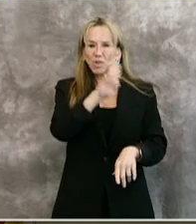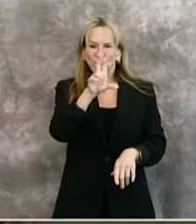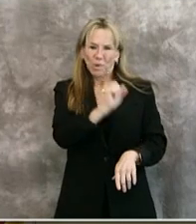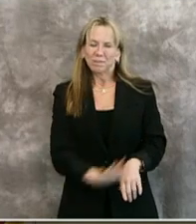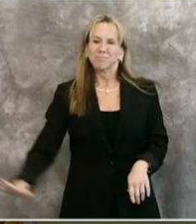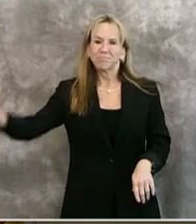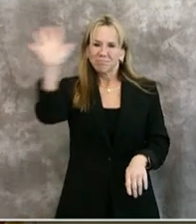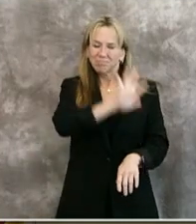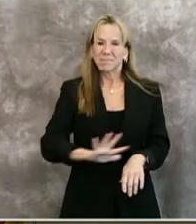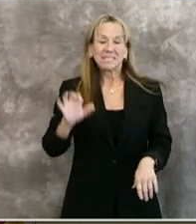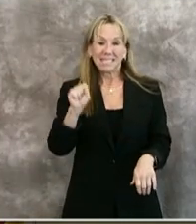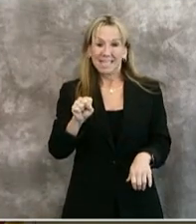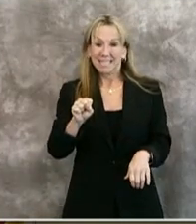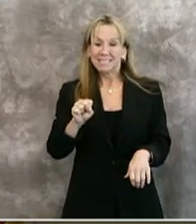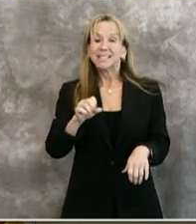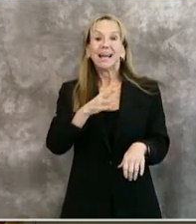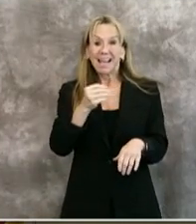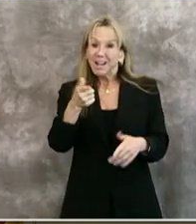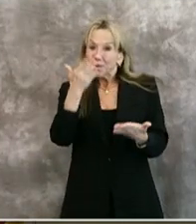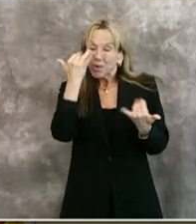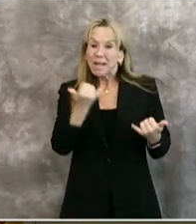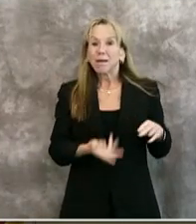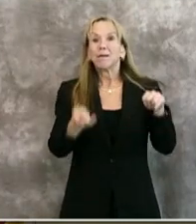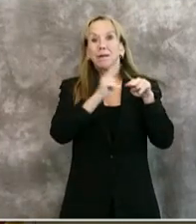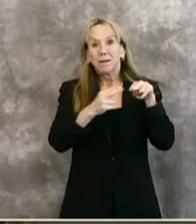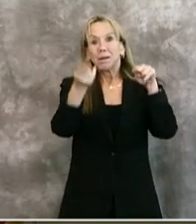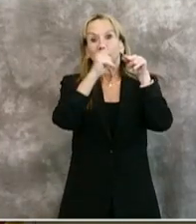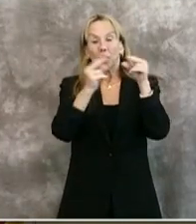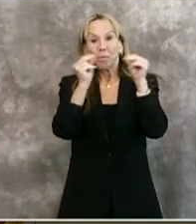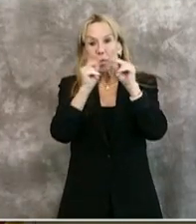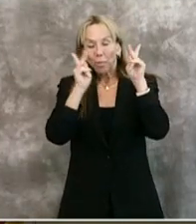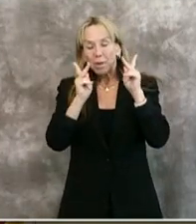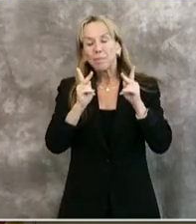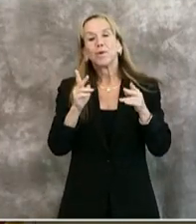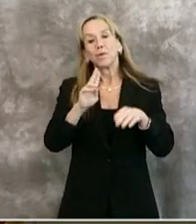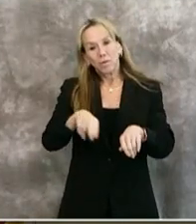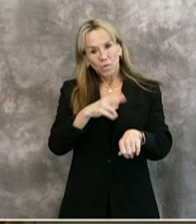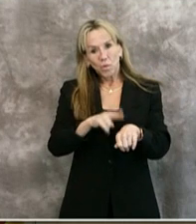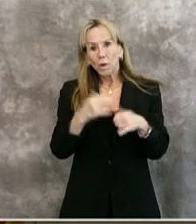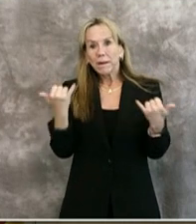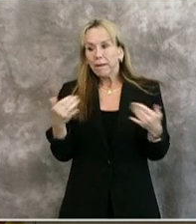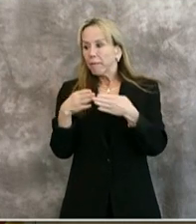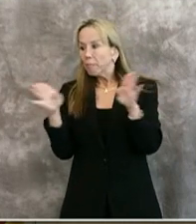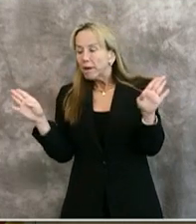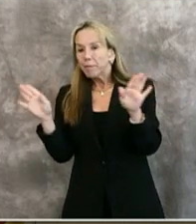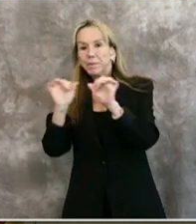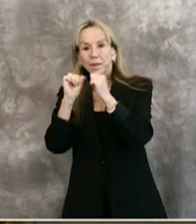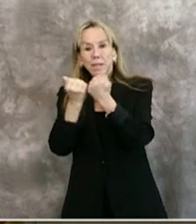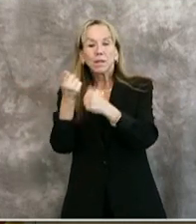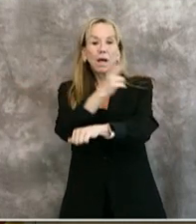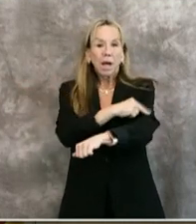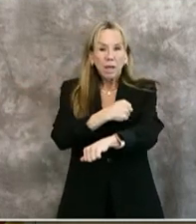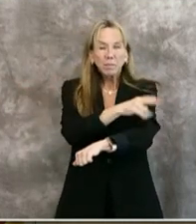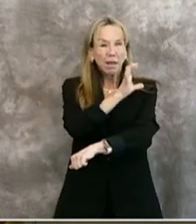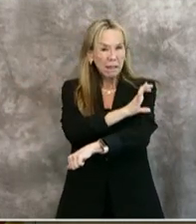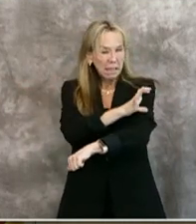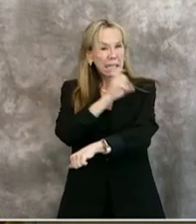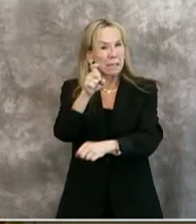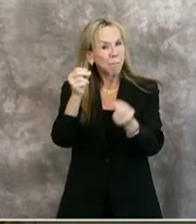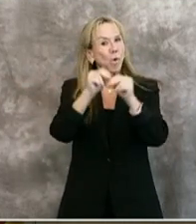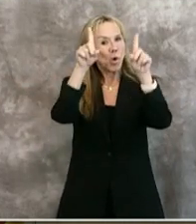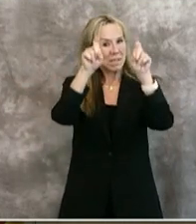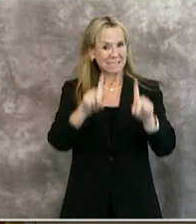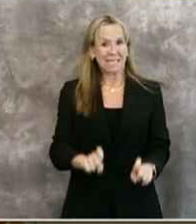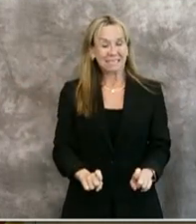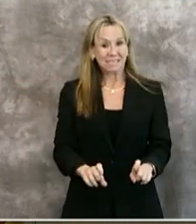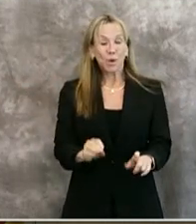and demand has significantly increased for more testing by public agencies, hospitals, and clinics, it has led to